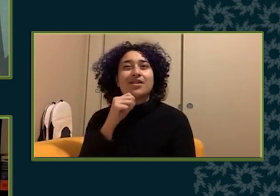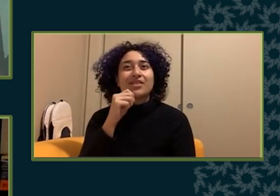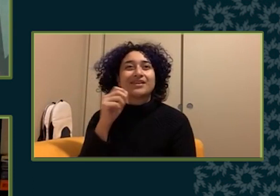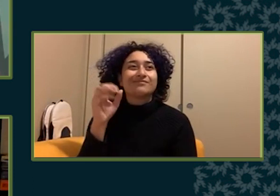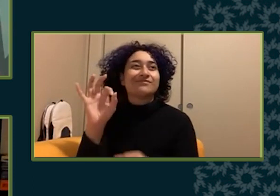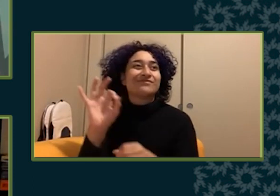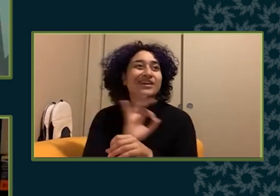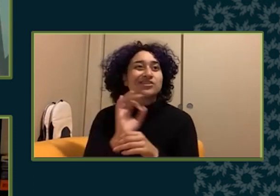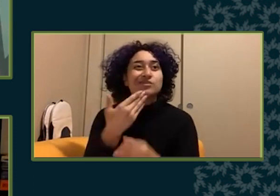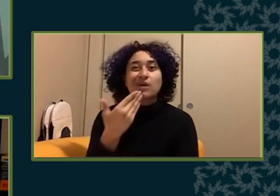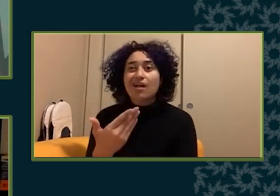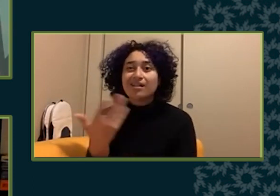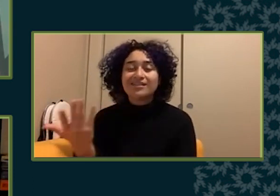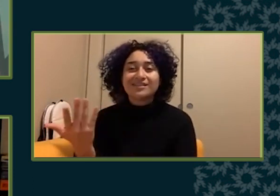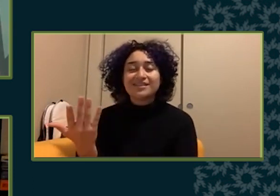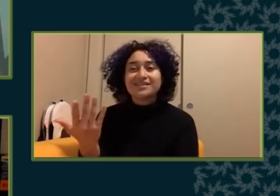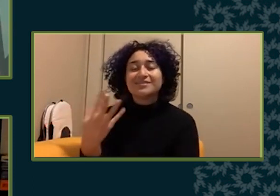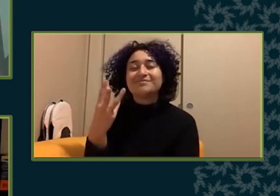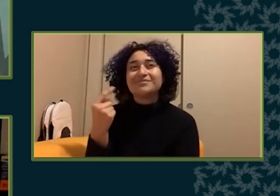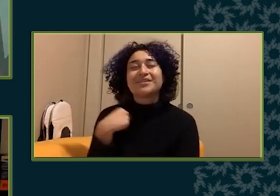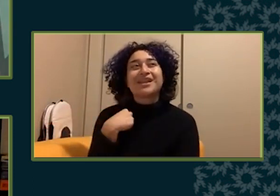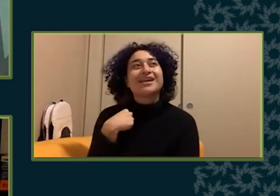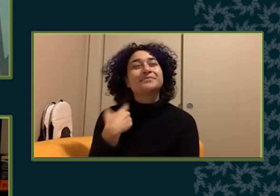And what I